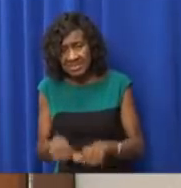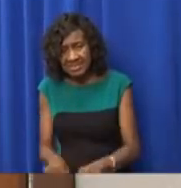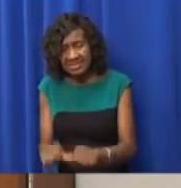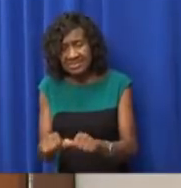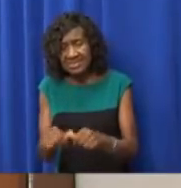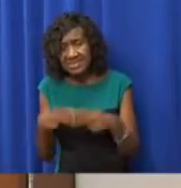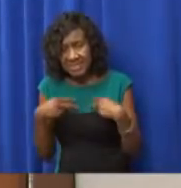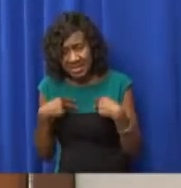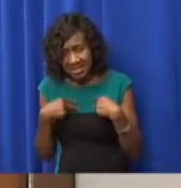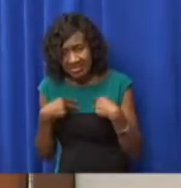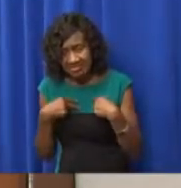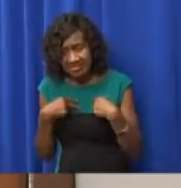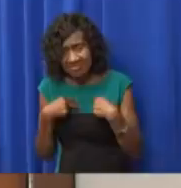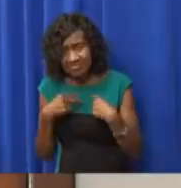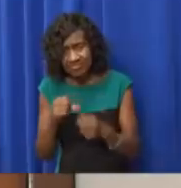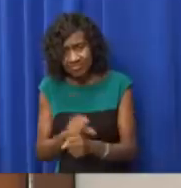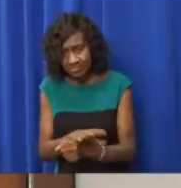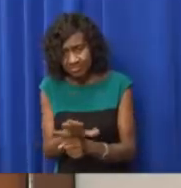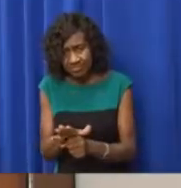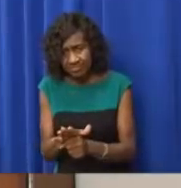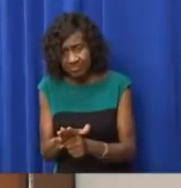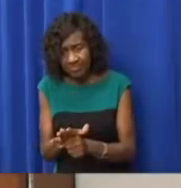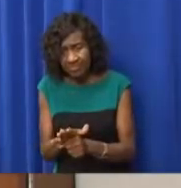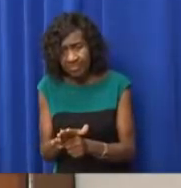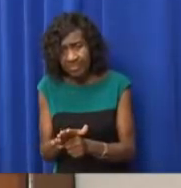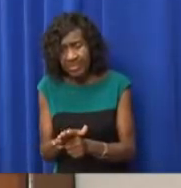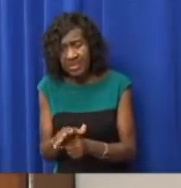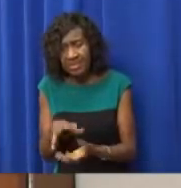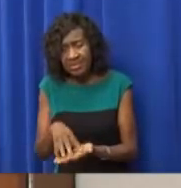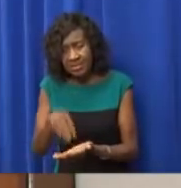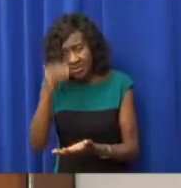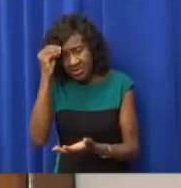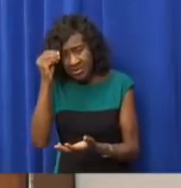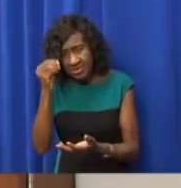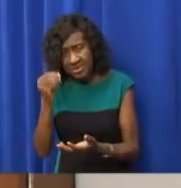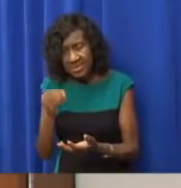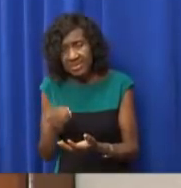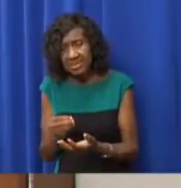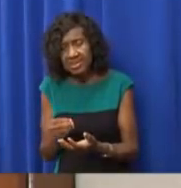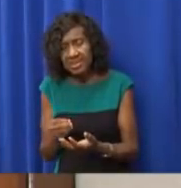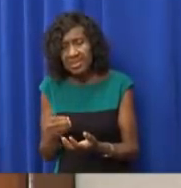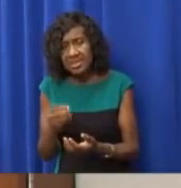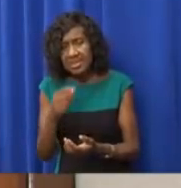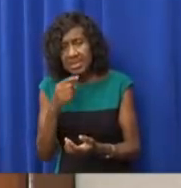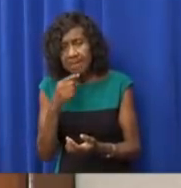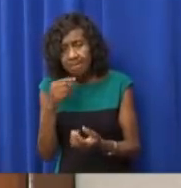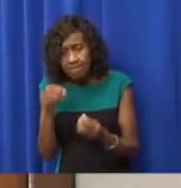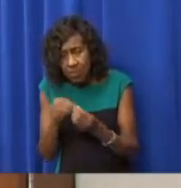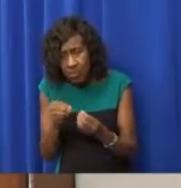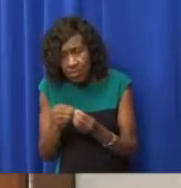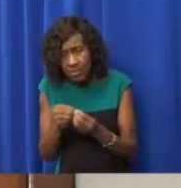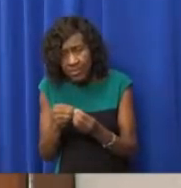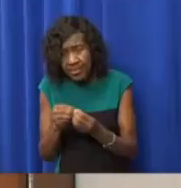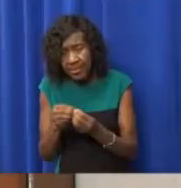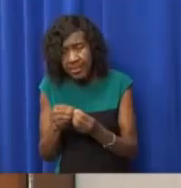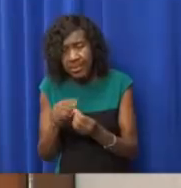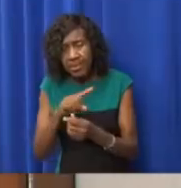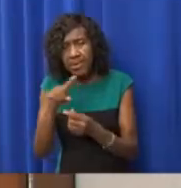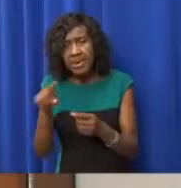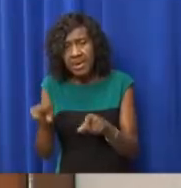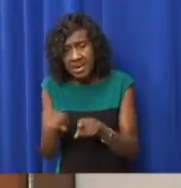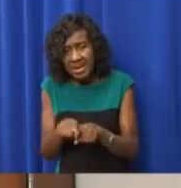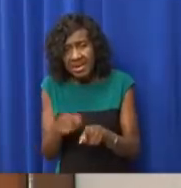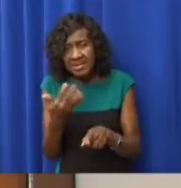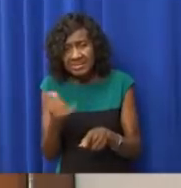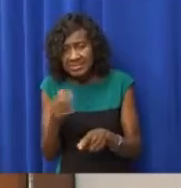So we're learning more all the time. A lot of this information will become more solid as we add to the studies.